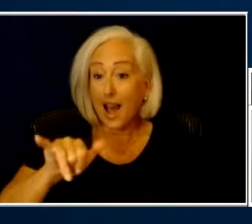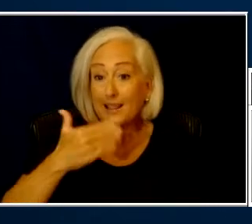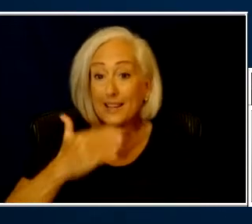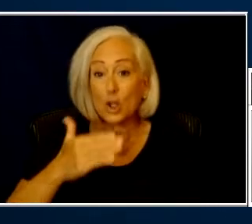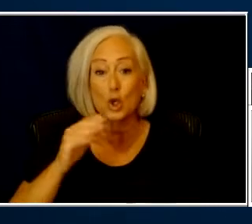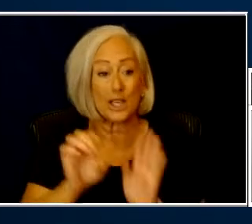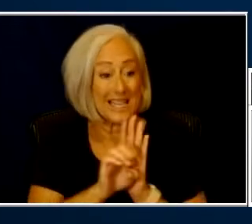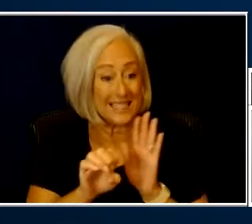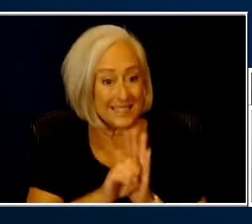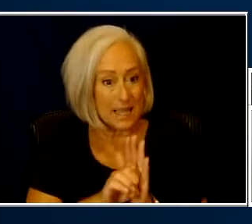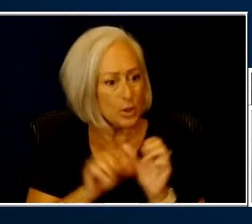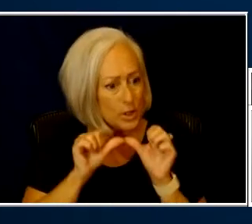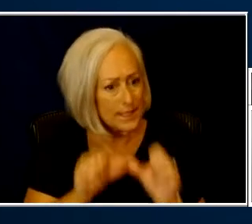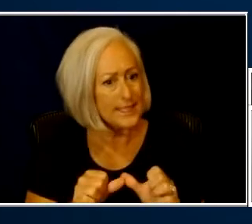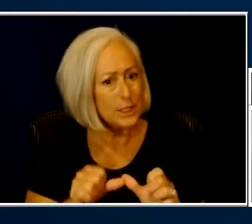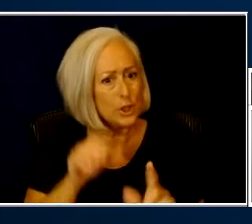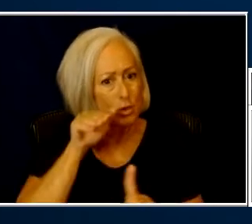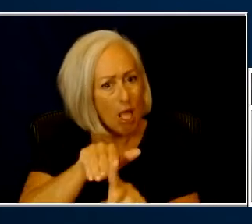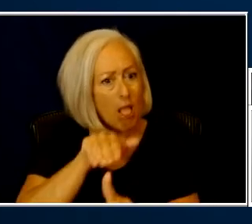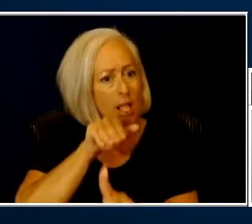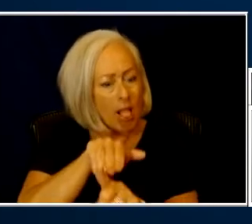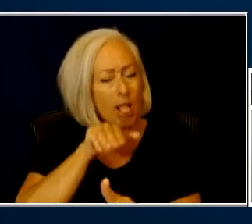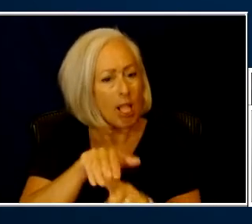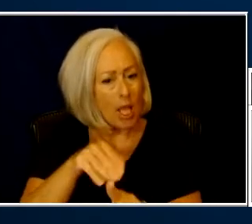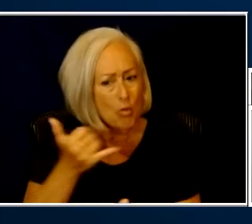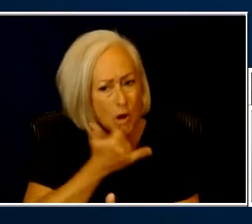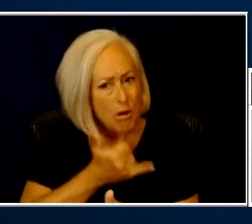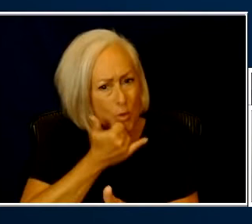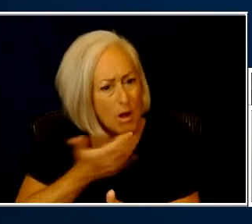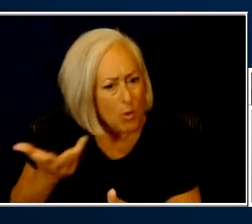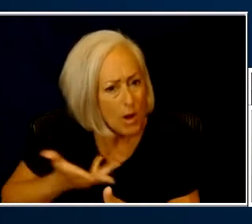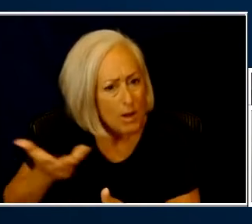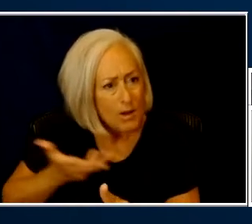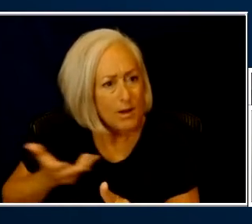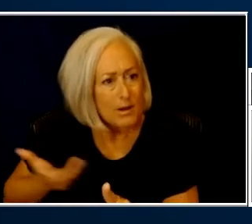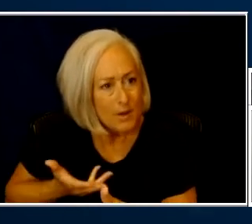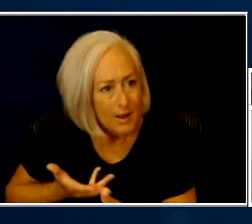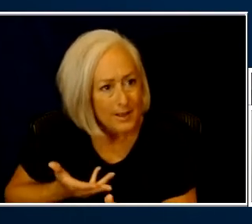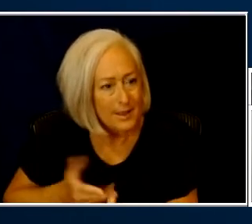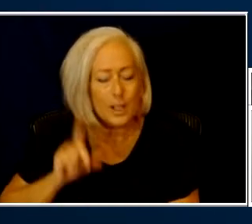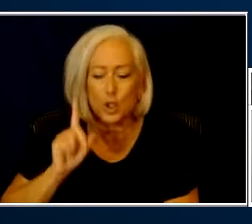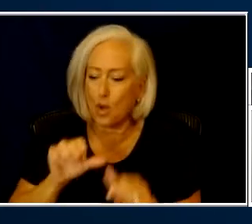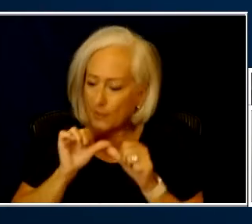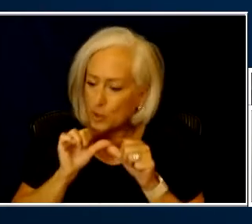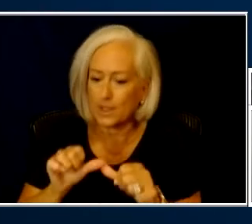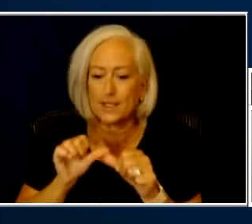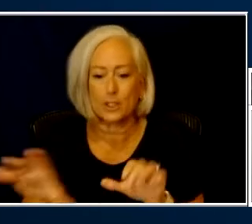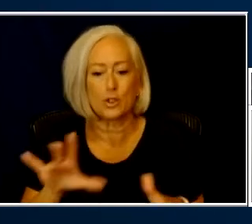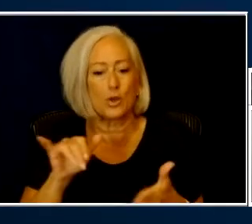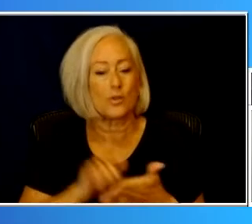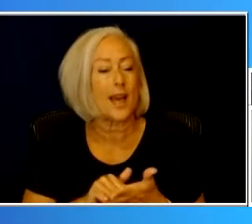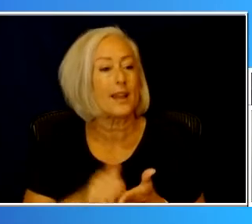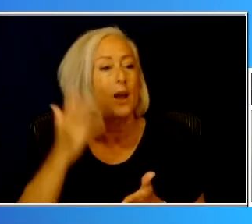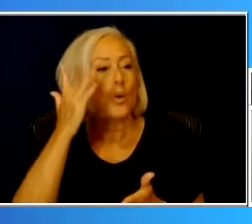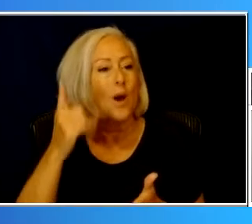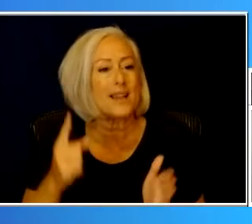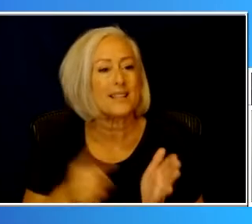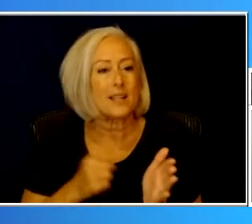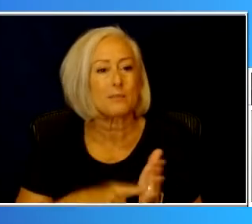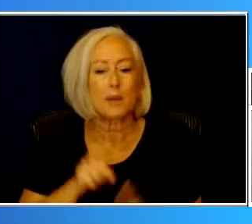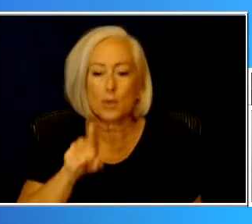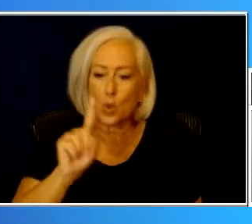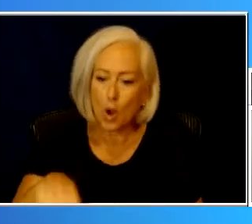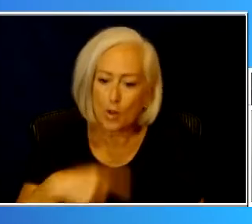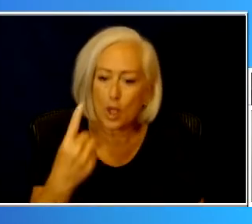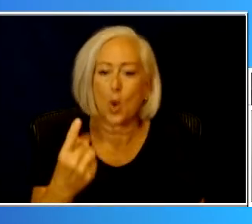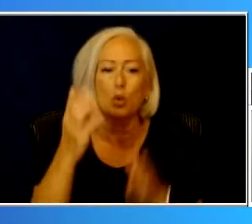of that. Yes, you have to keep pushing, because there are times when you are the only one who knows that